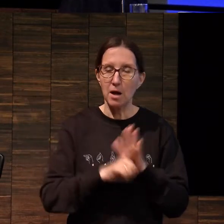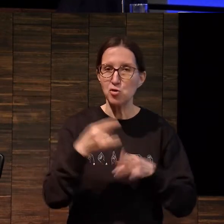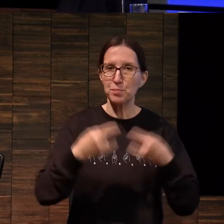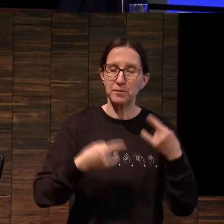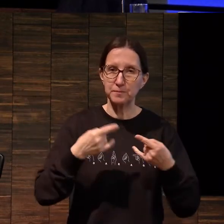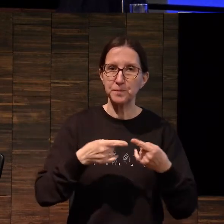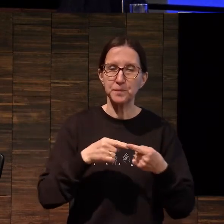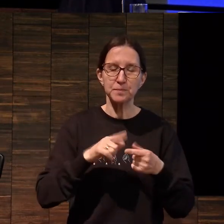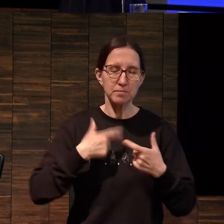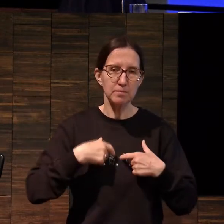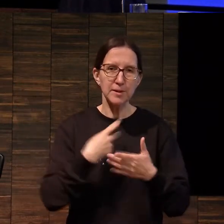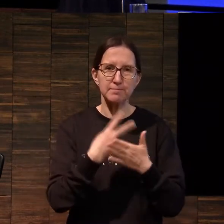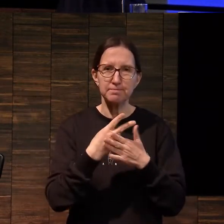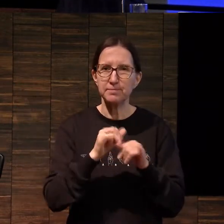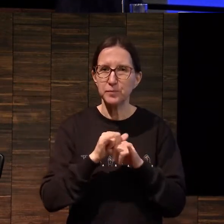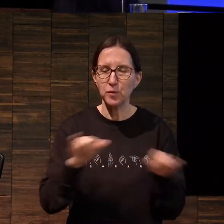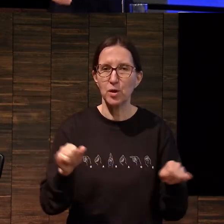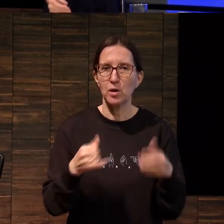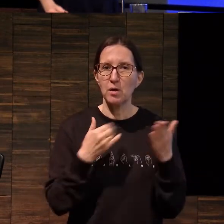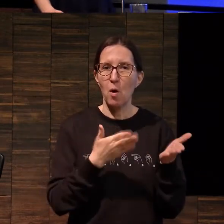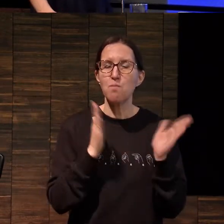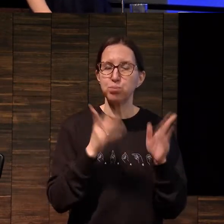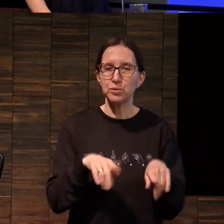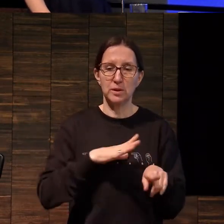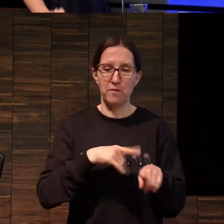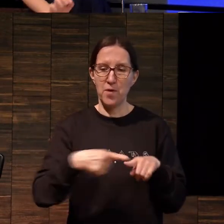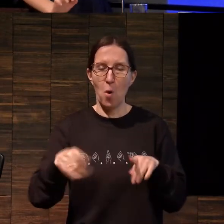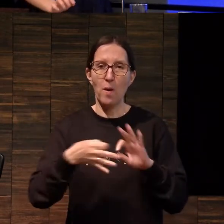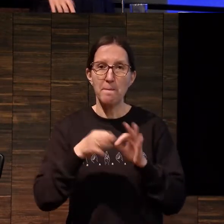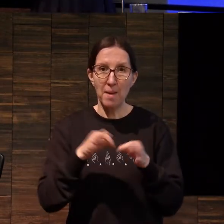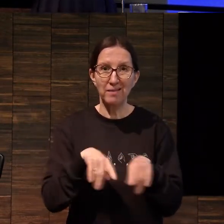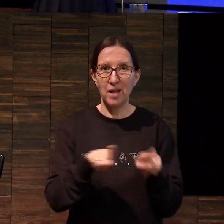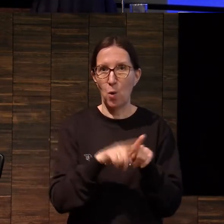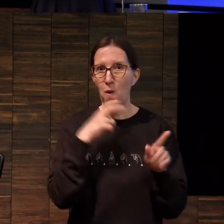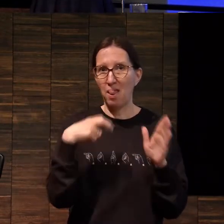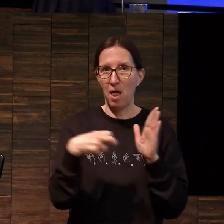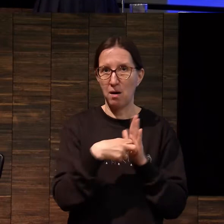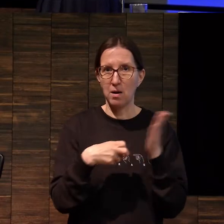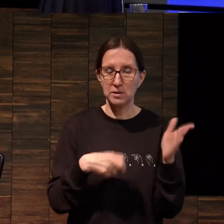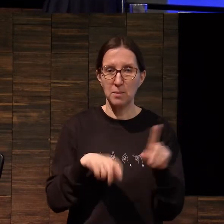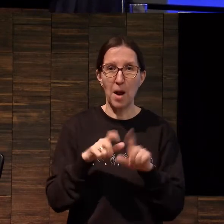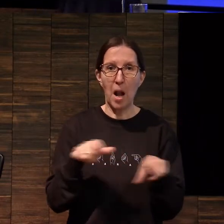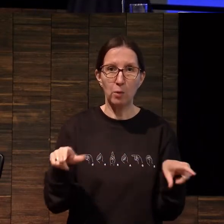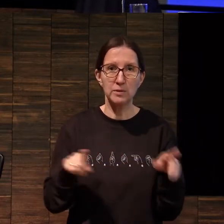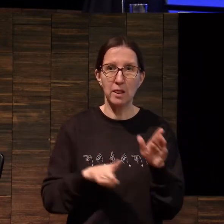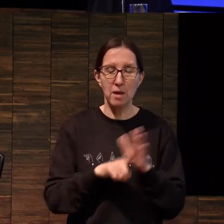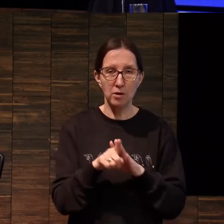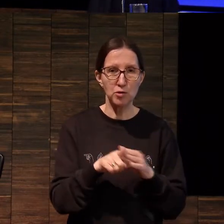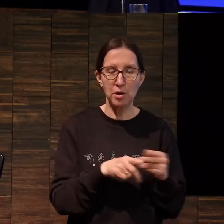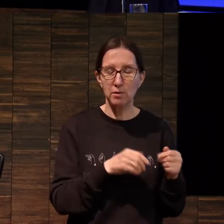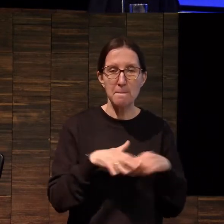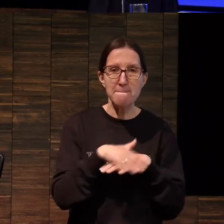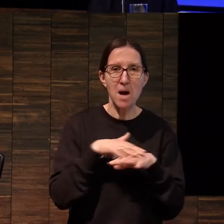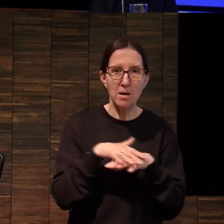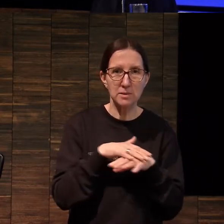stroboscopes. And when the Olympic Games was broadcasted